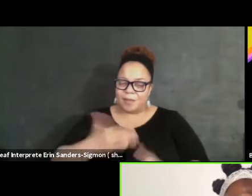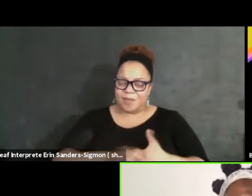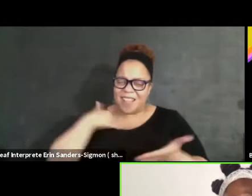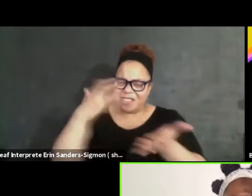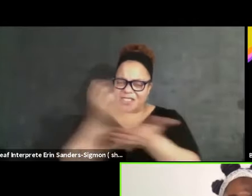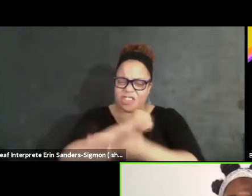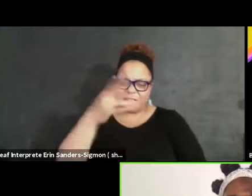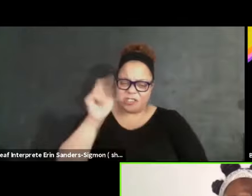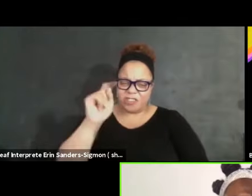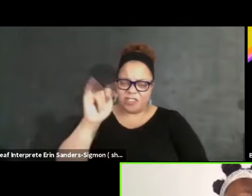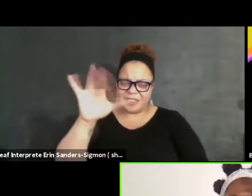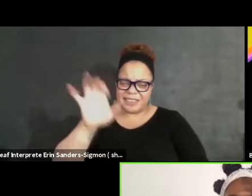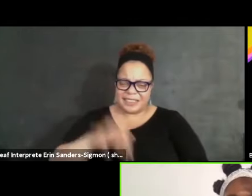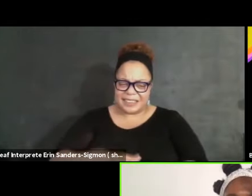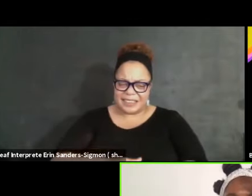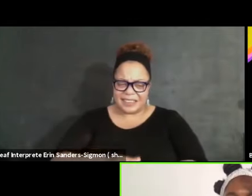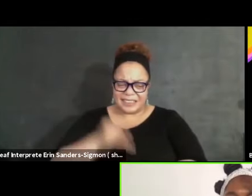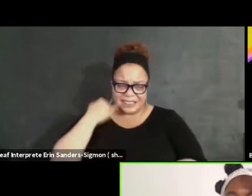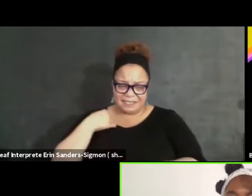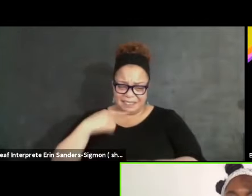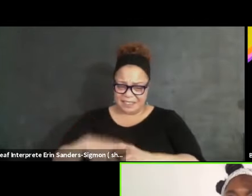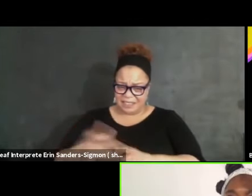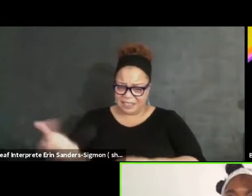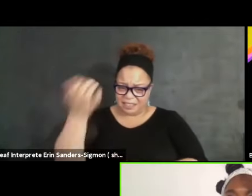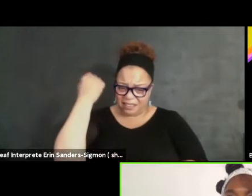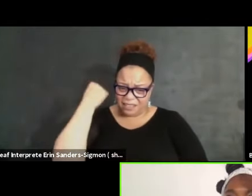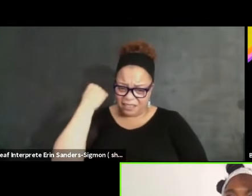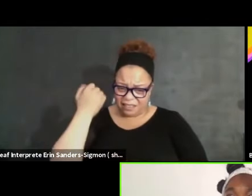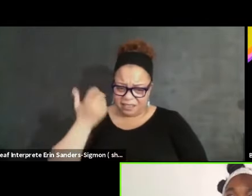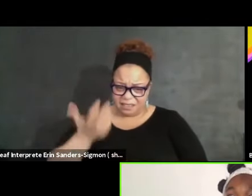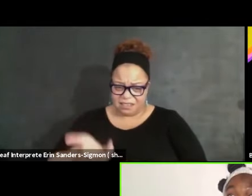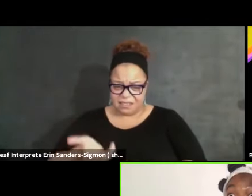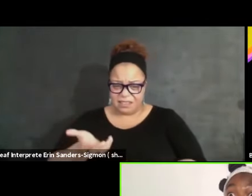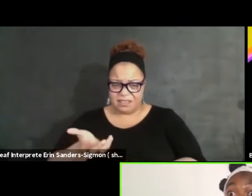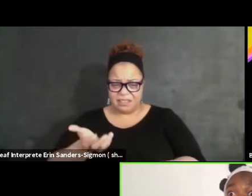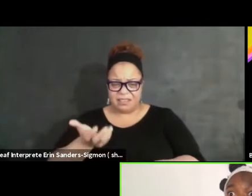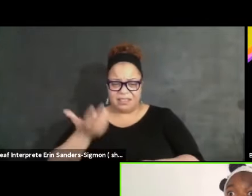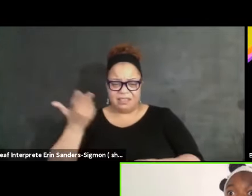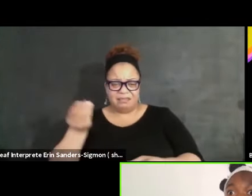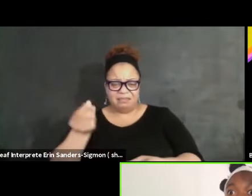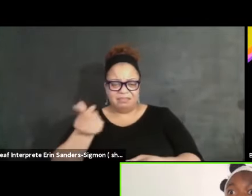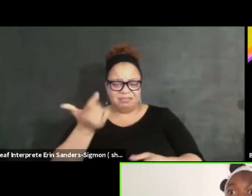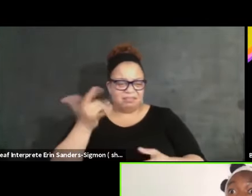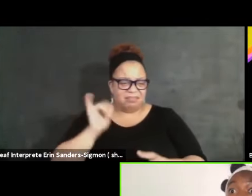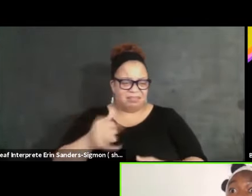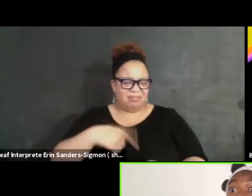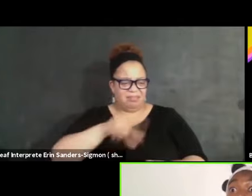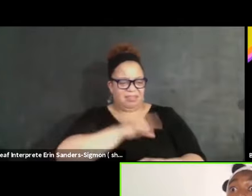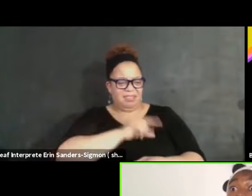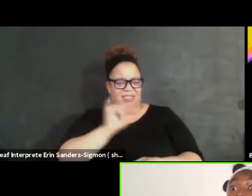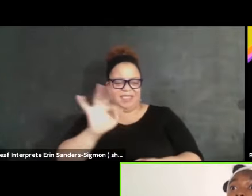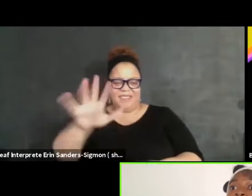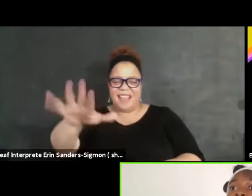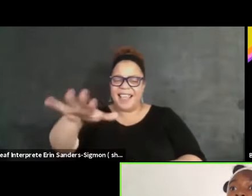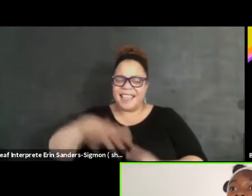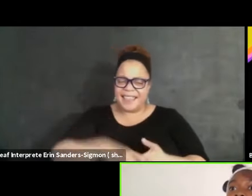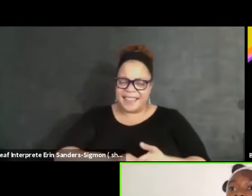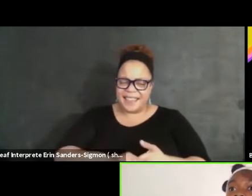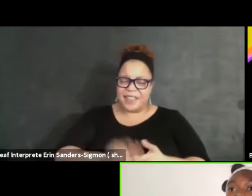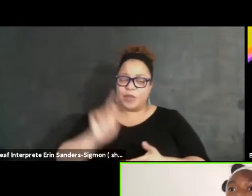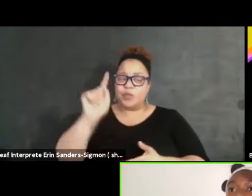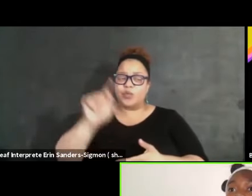salt, he's guilty of something. I see him walking. I say, hey, what are you doing